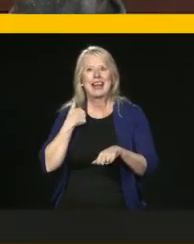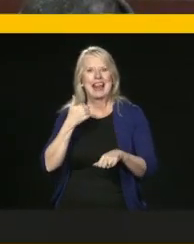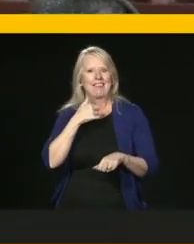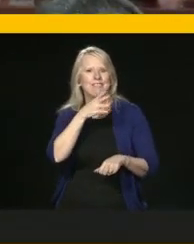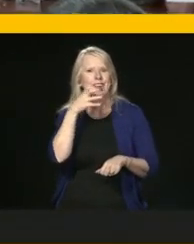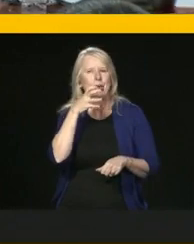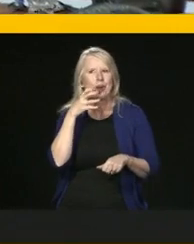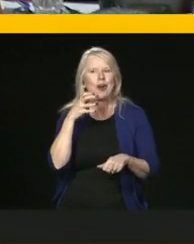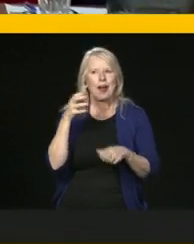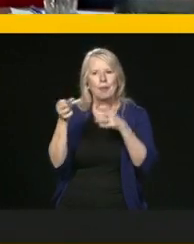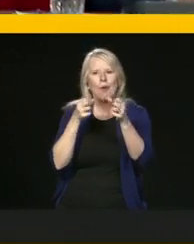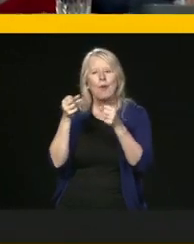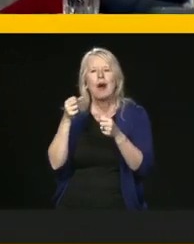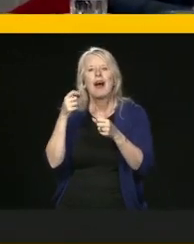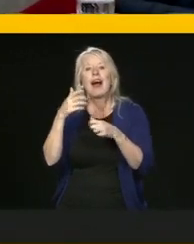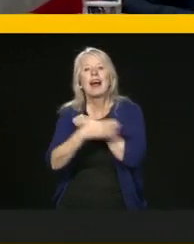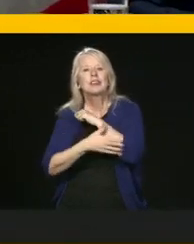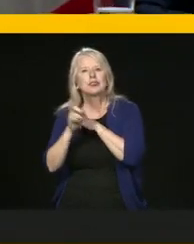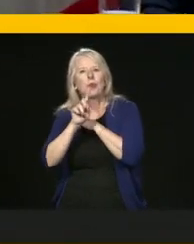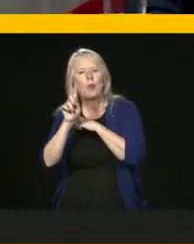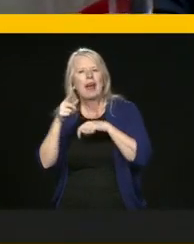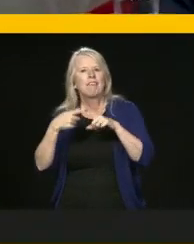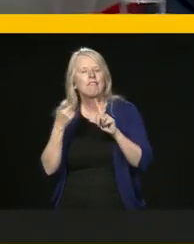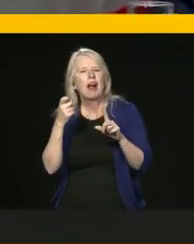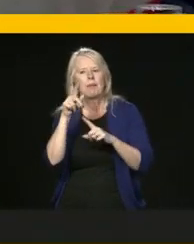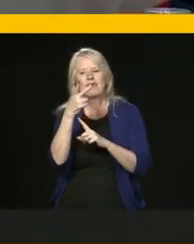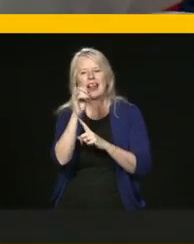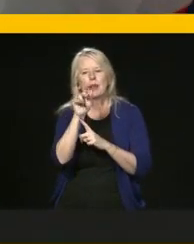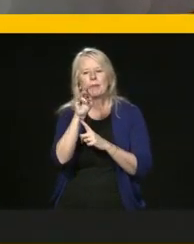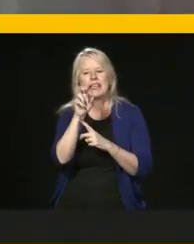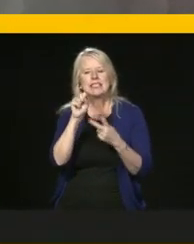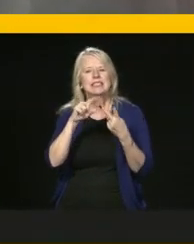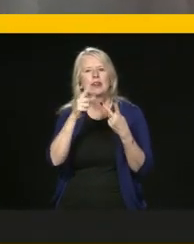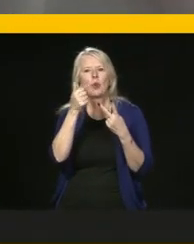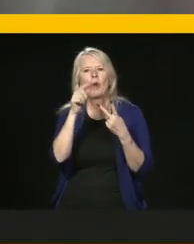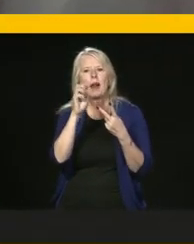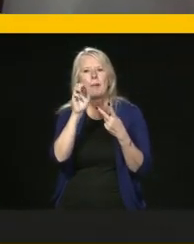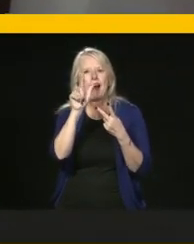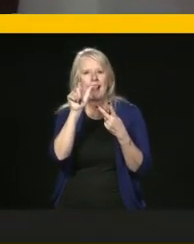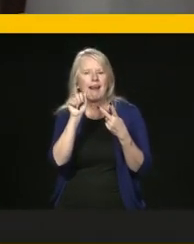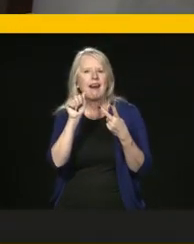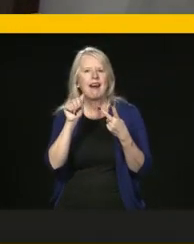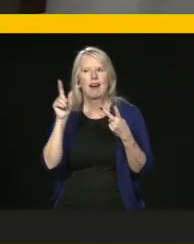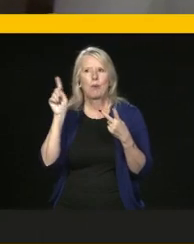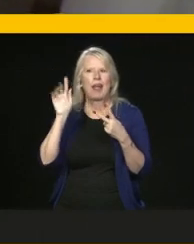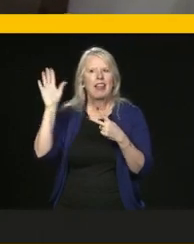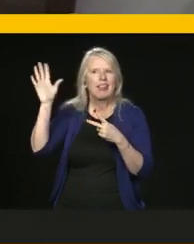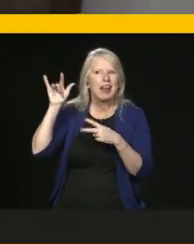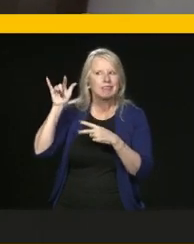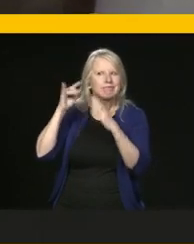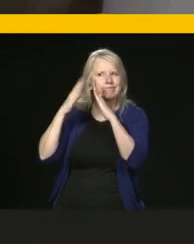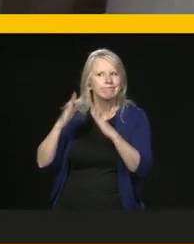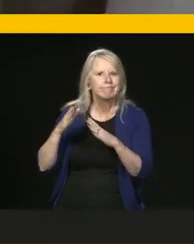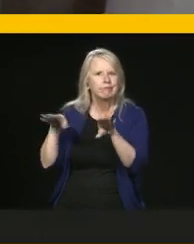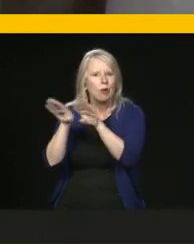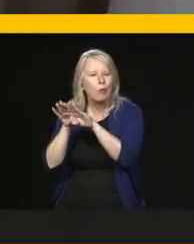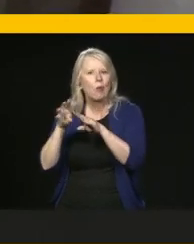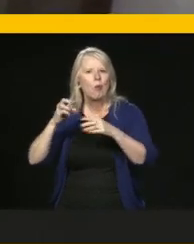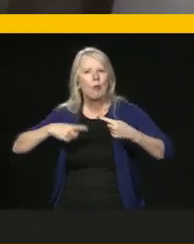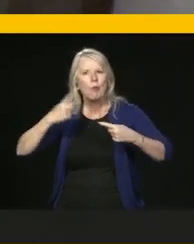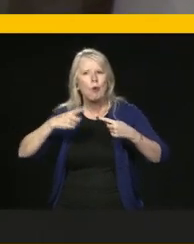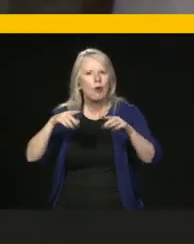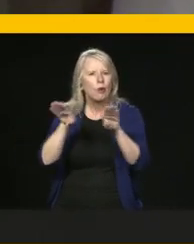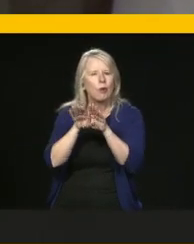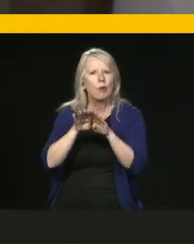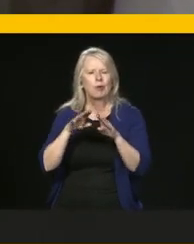the Philippines, where the airports are shut or the borders are closed. I'm wondering how the Canadian government actually plans to get